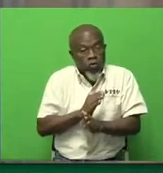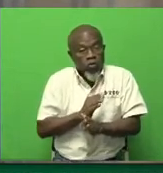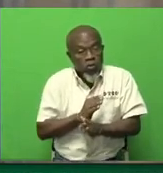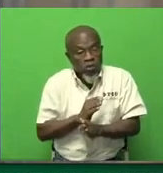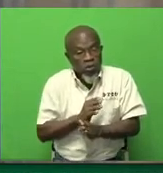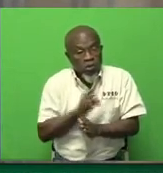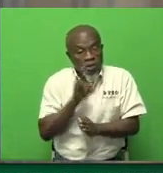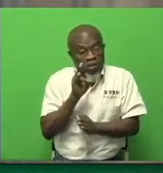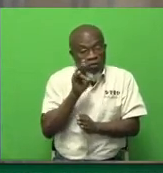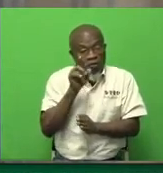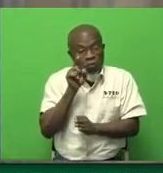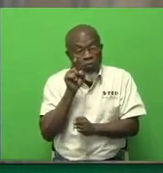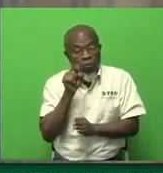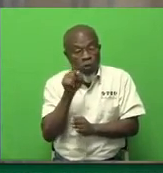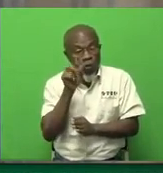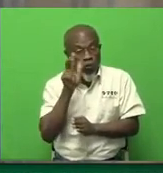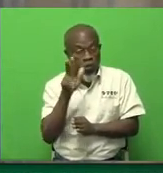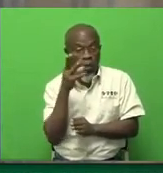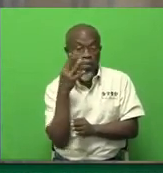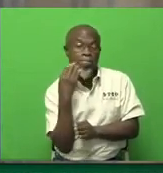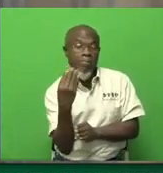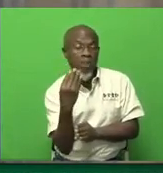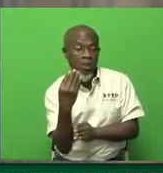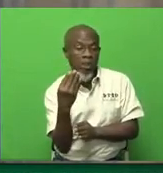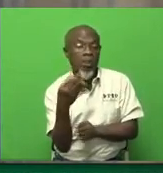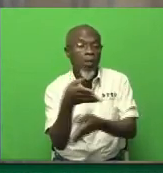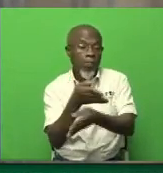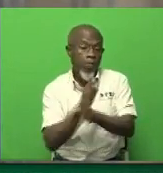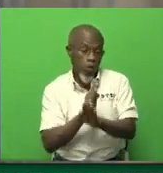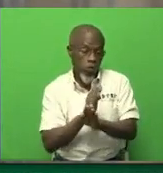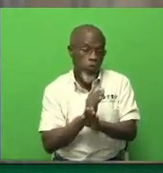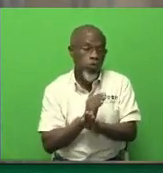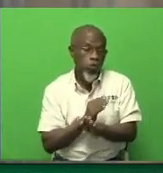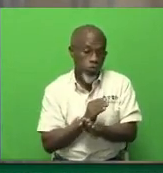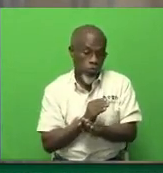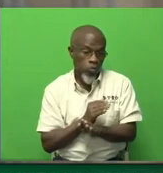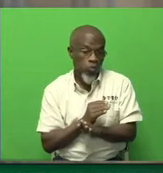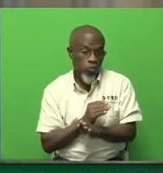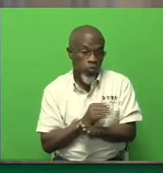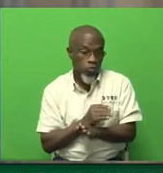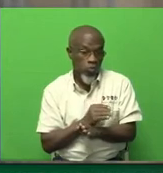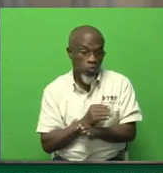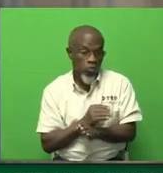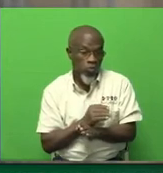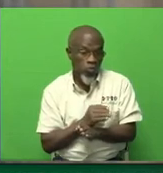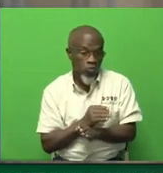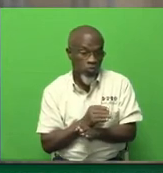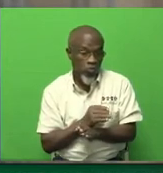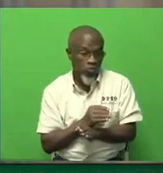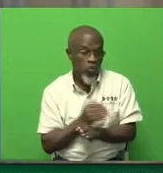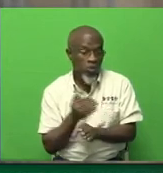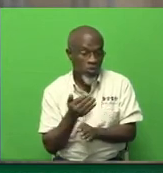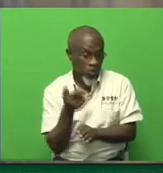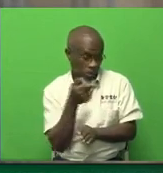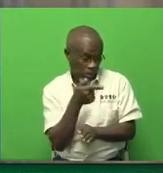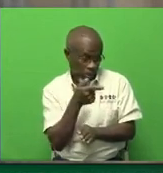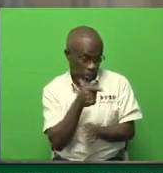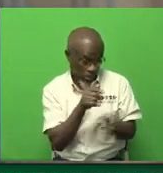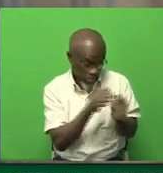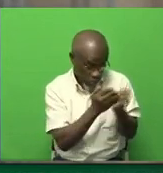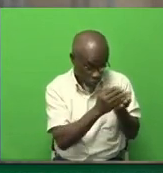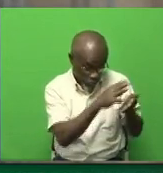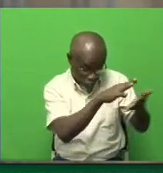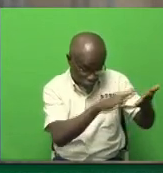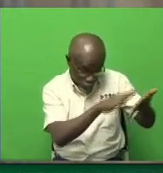2022. 7.3 billion dollars those books Endeavor is in the details in those yellow books